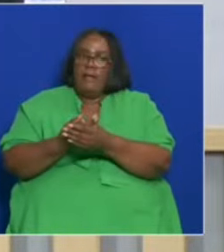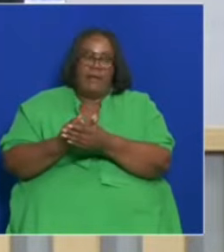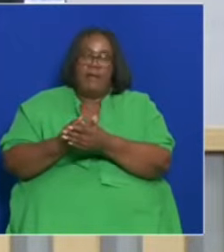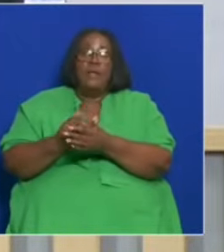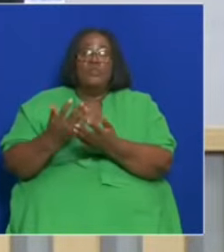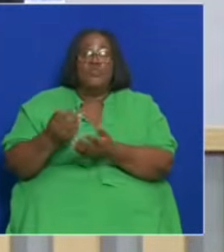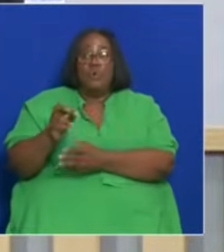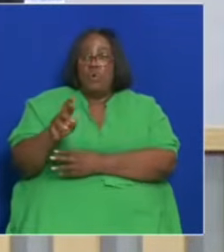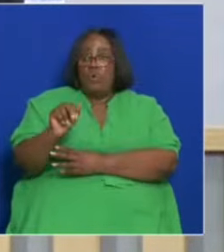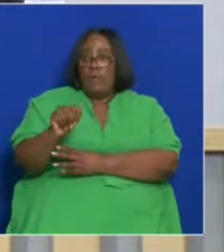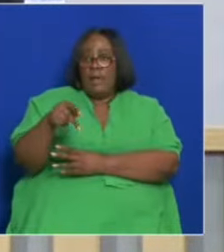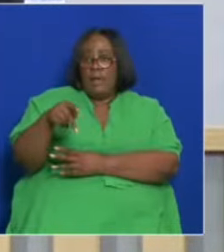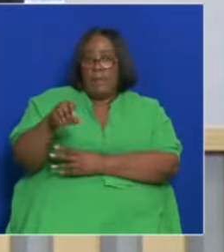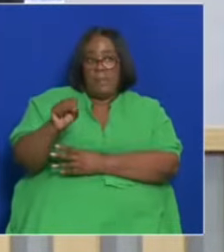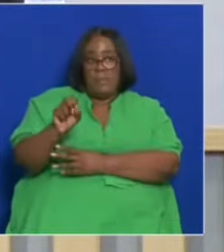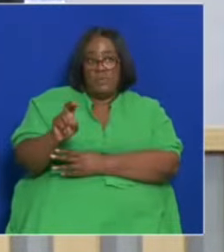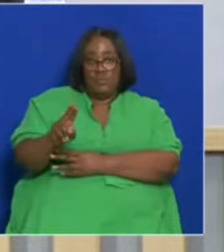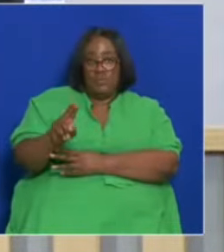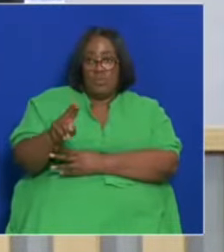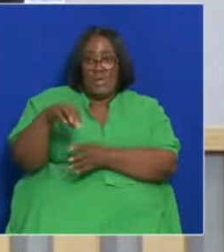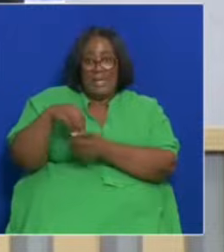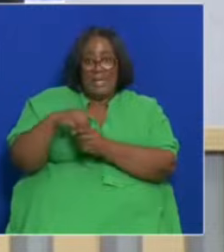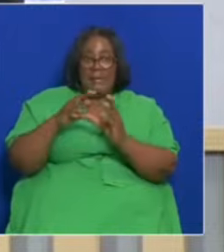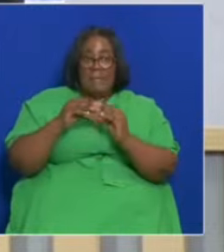meeting that those